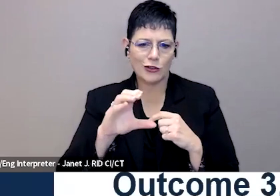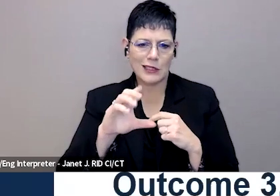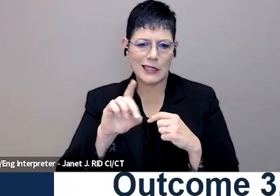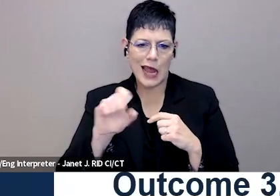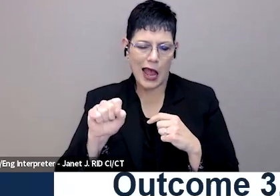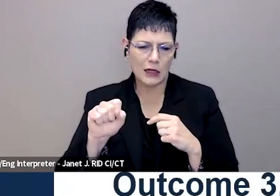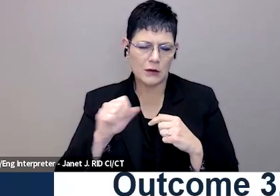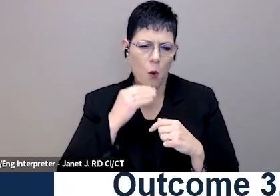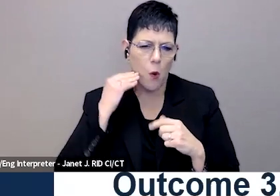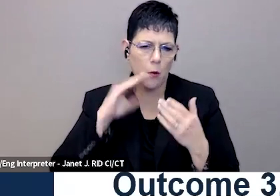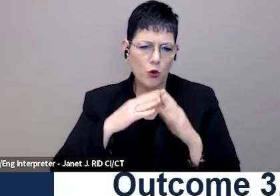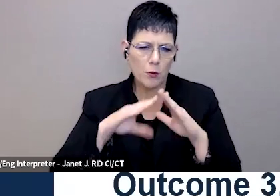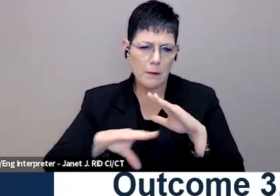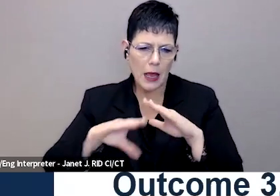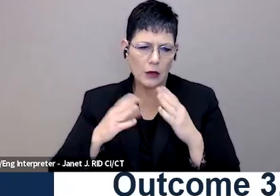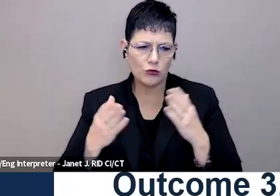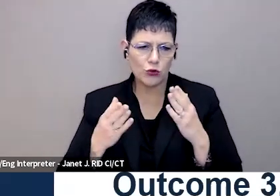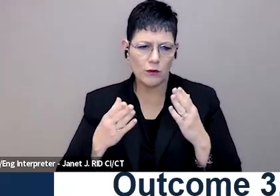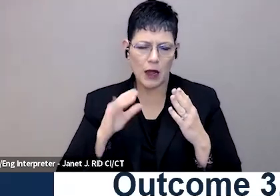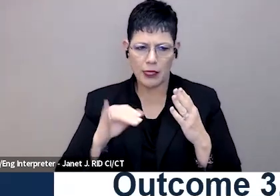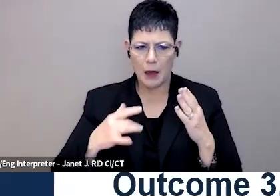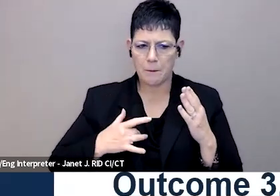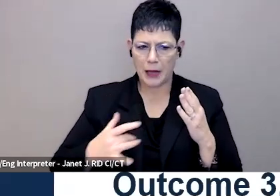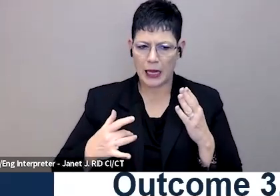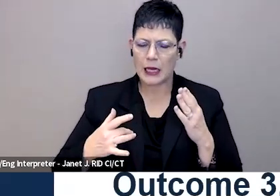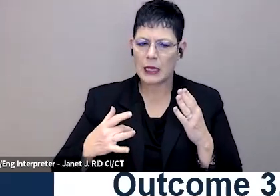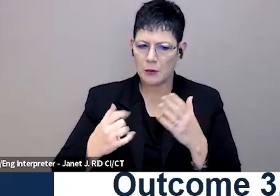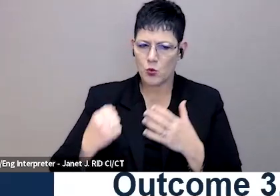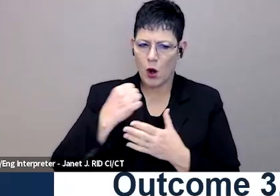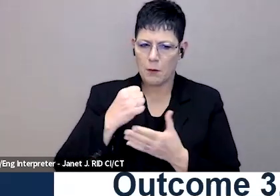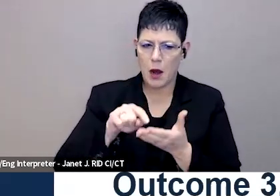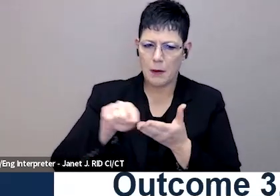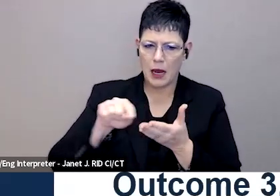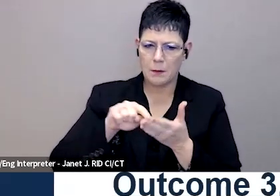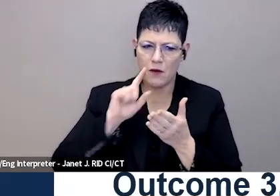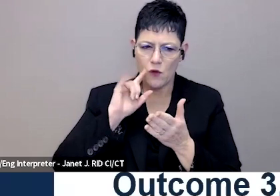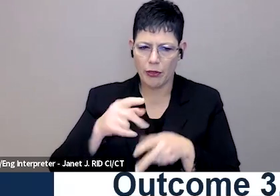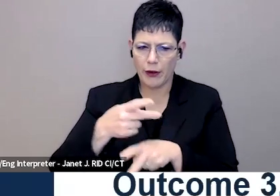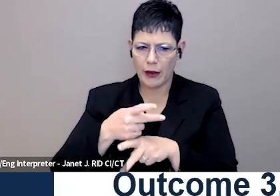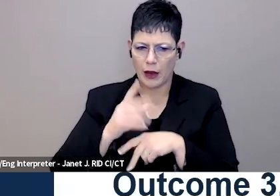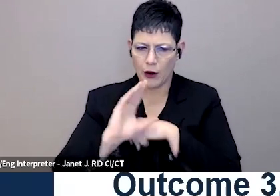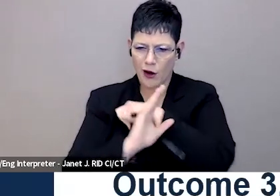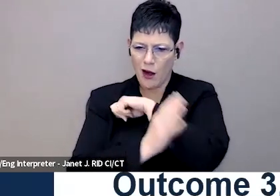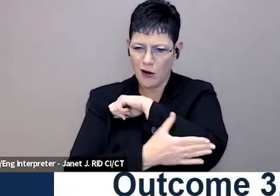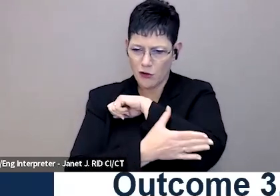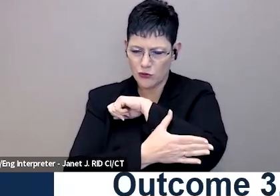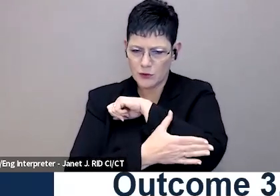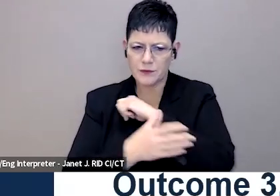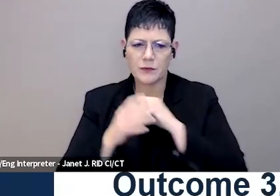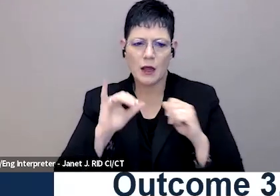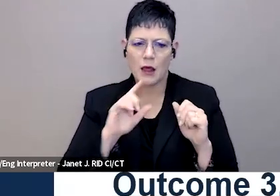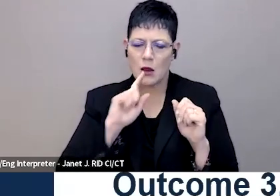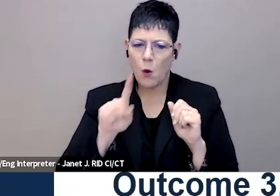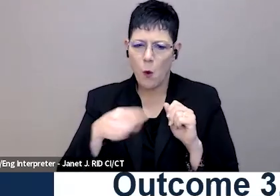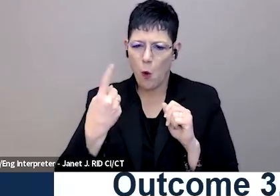HCBS, continues to be the primary payer of this care in our country, and it's the